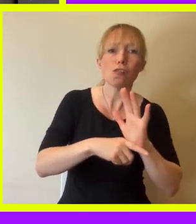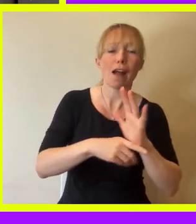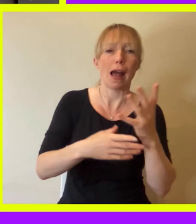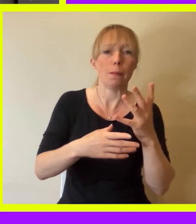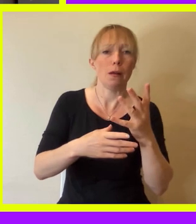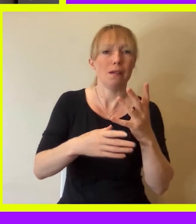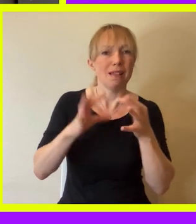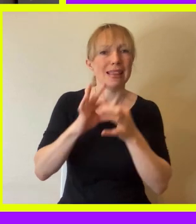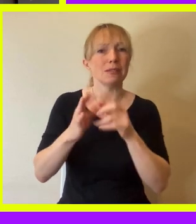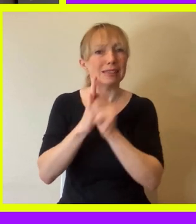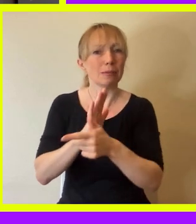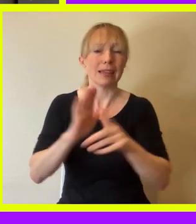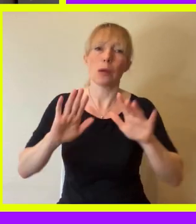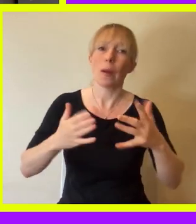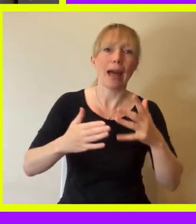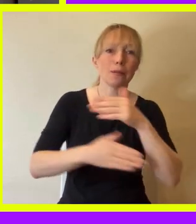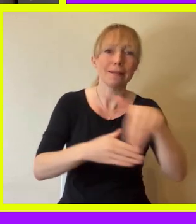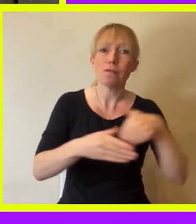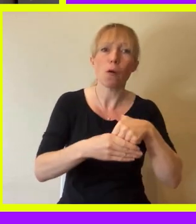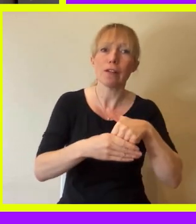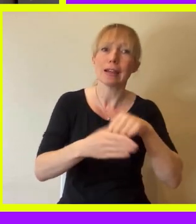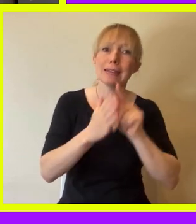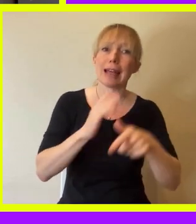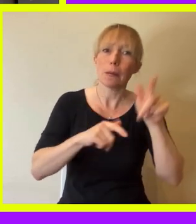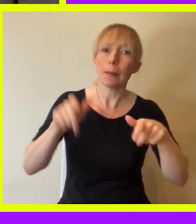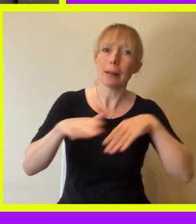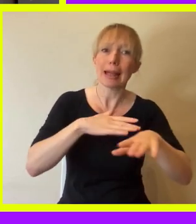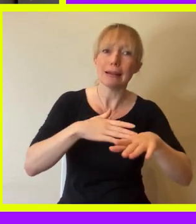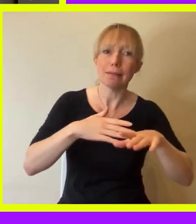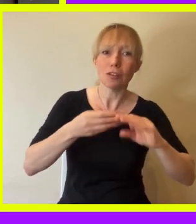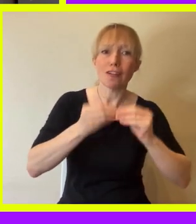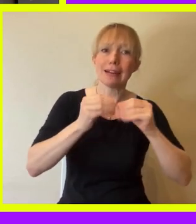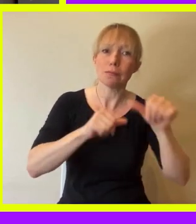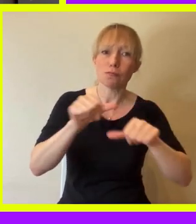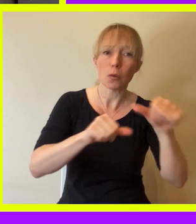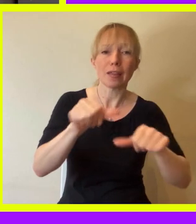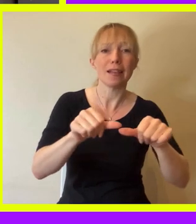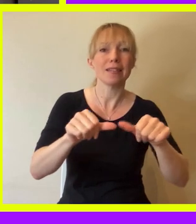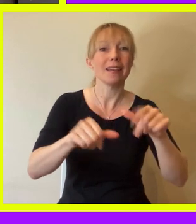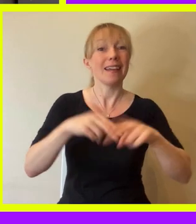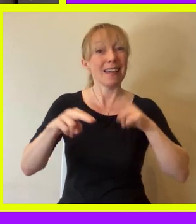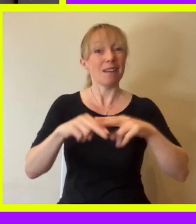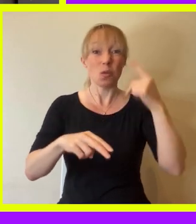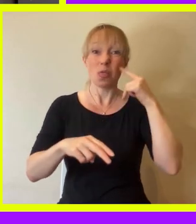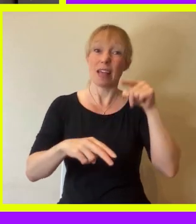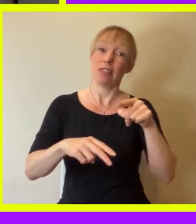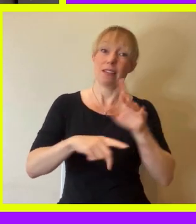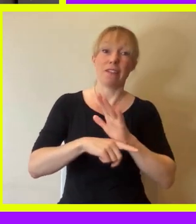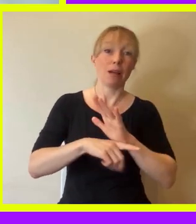co-production from disabled people. It's also likely you will be ableist if you think this film has nothing to do with